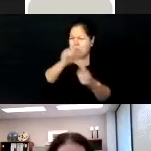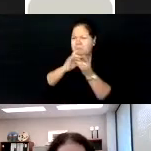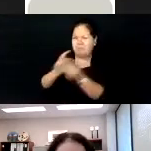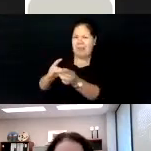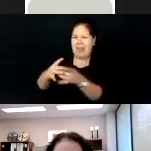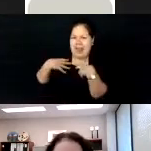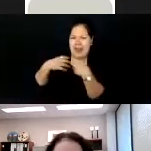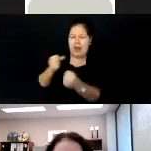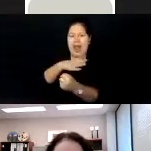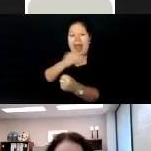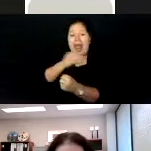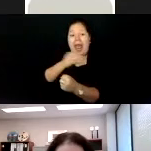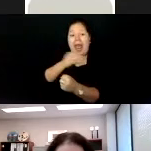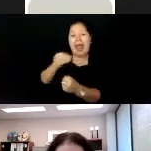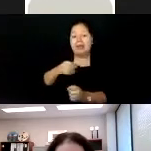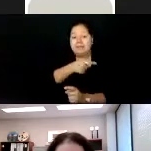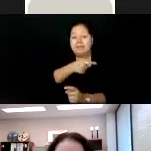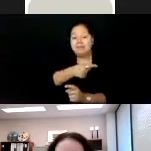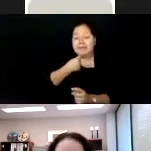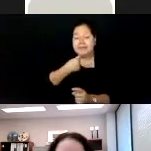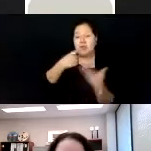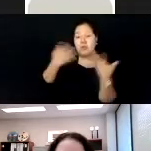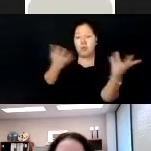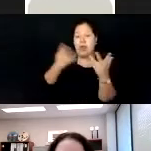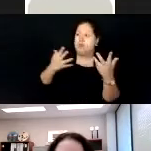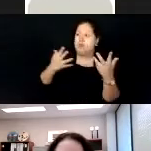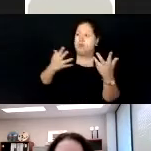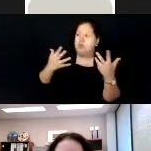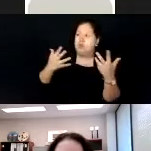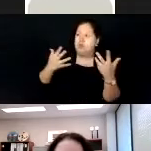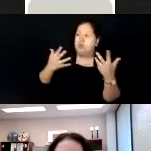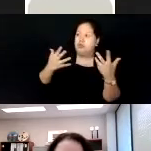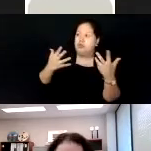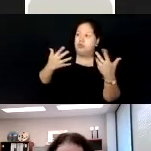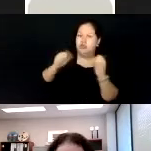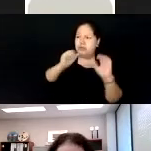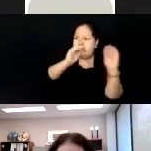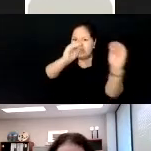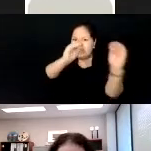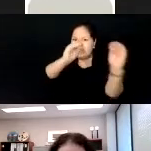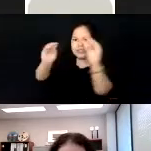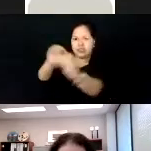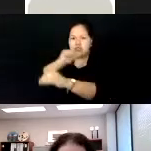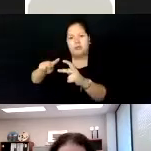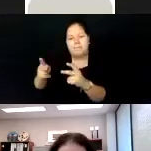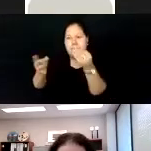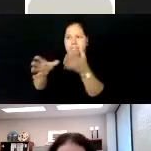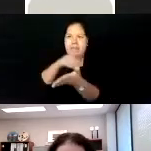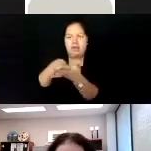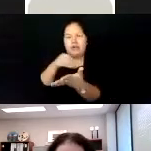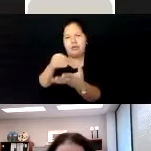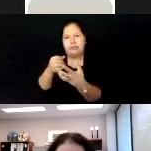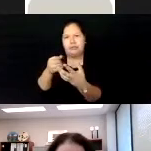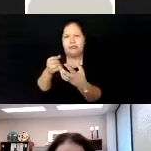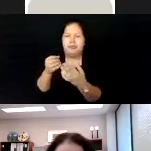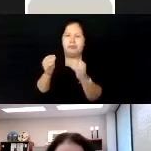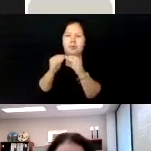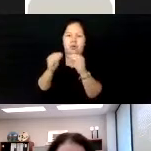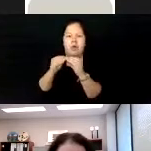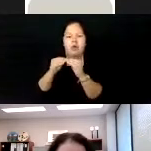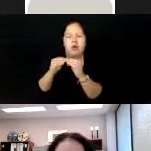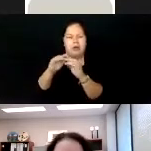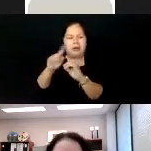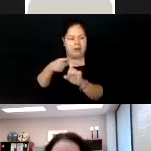of non-Indigenous people in Canada to learn about issues, including the history